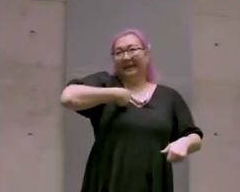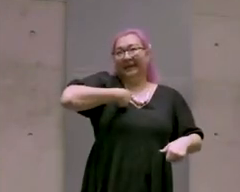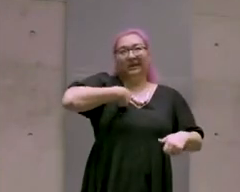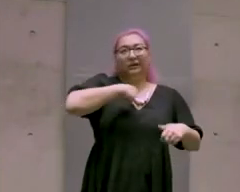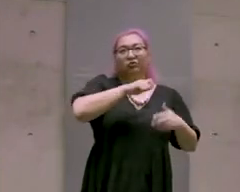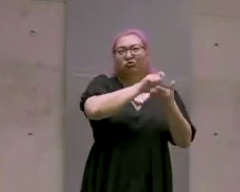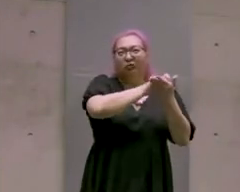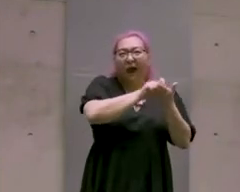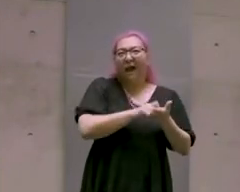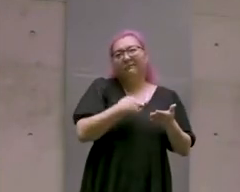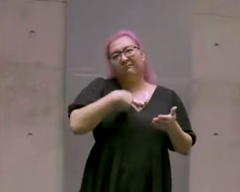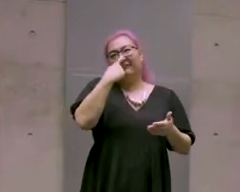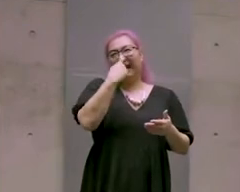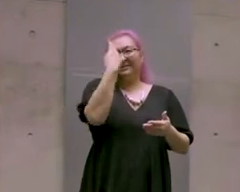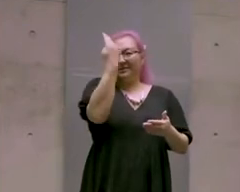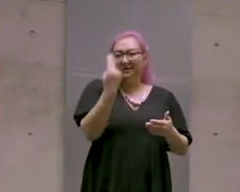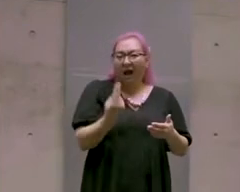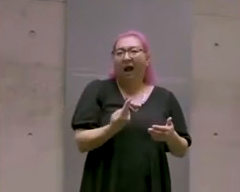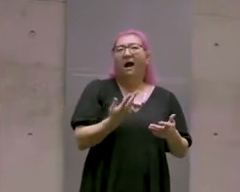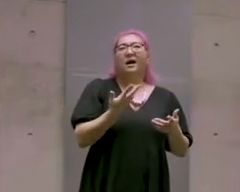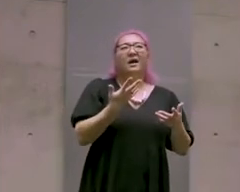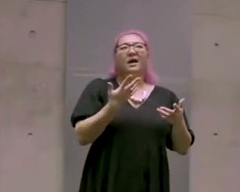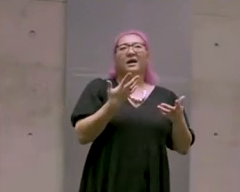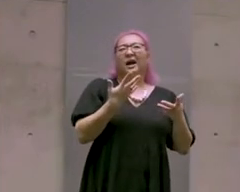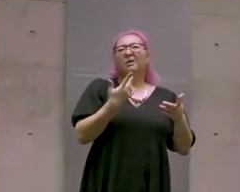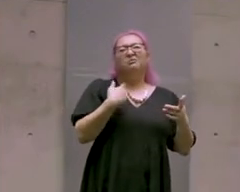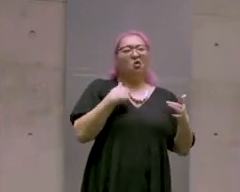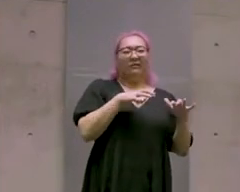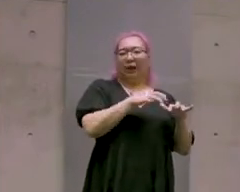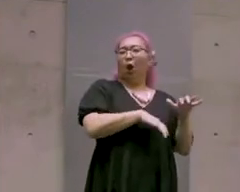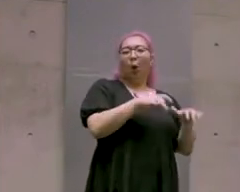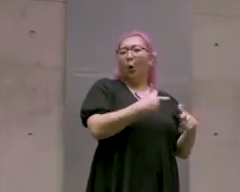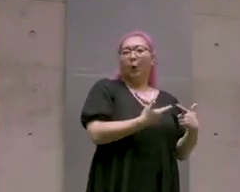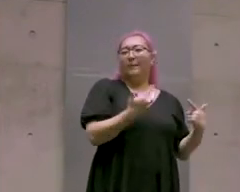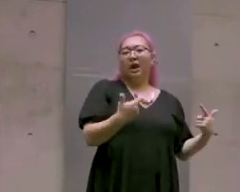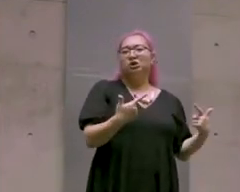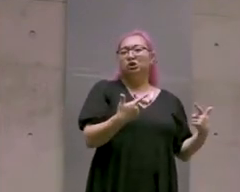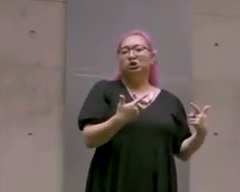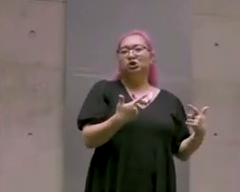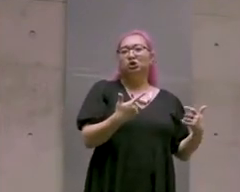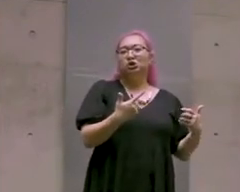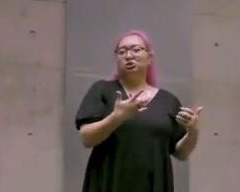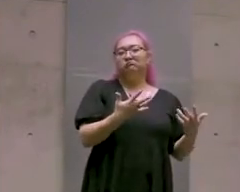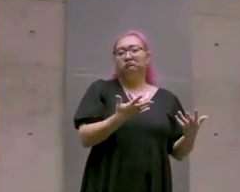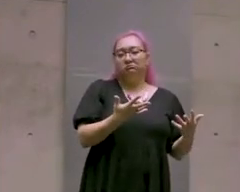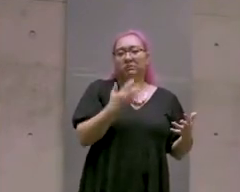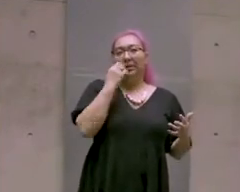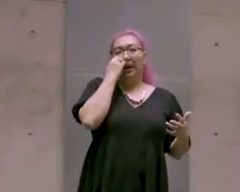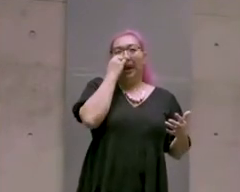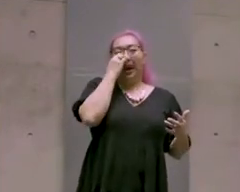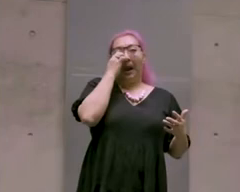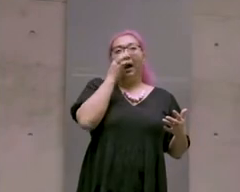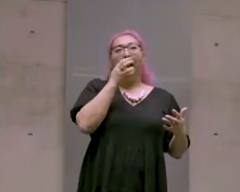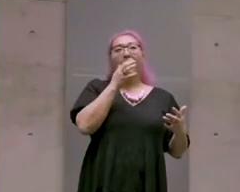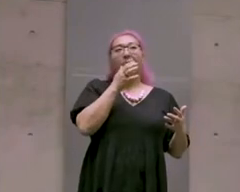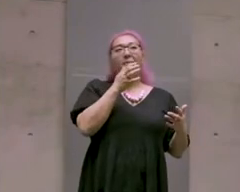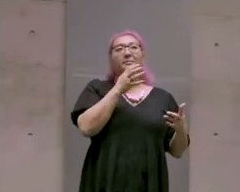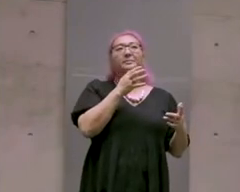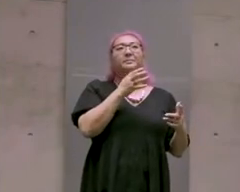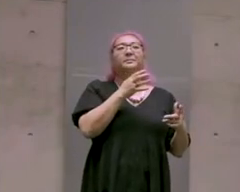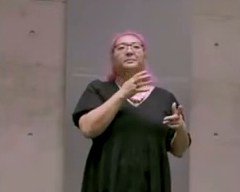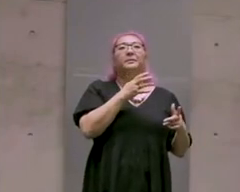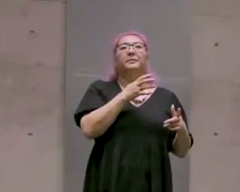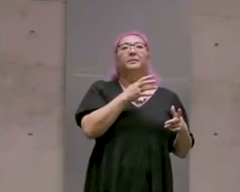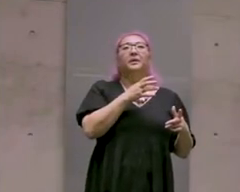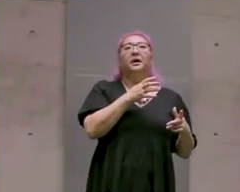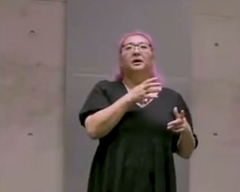and design, and I'm not a good enough coder really anymore to be coding these things, as anyone who's played Thomas Was Alone recently